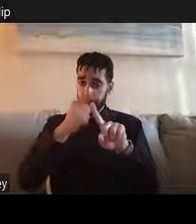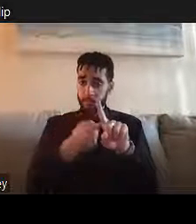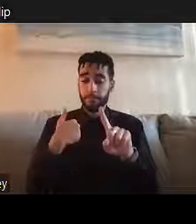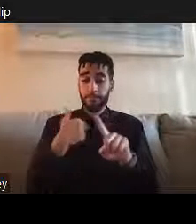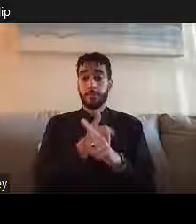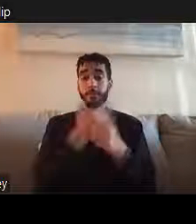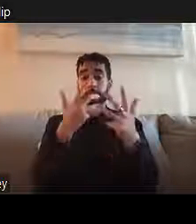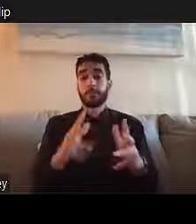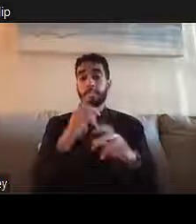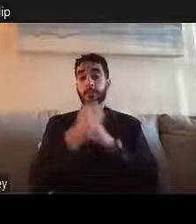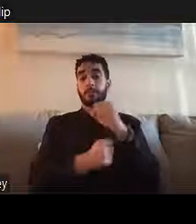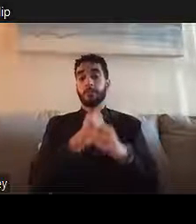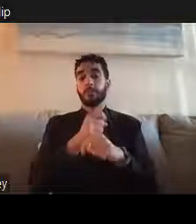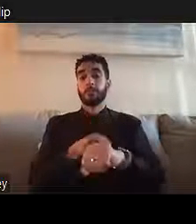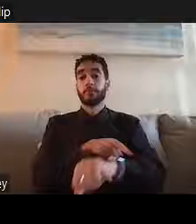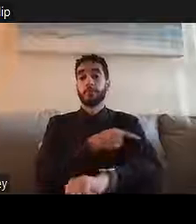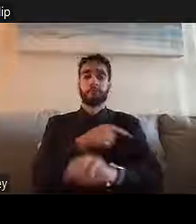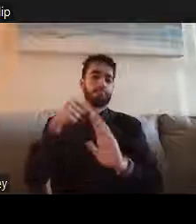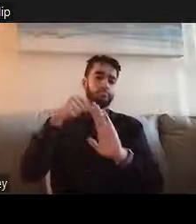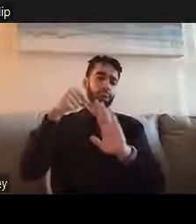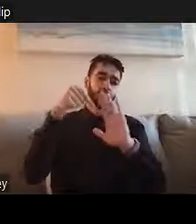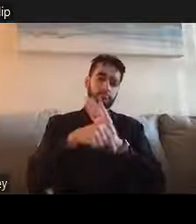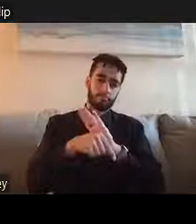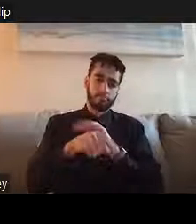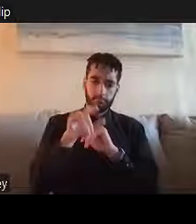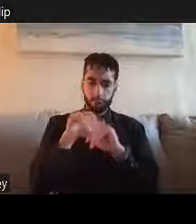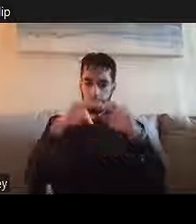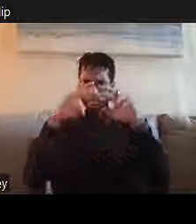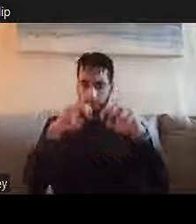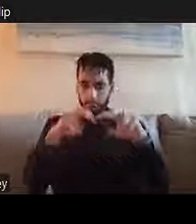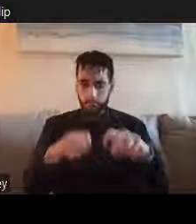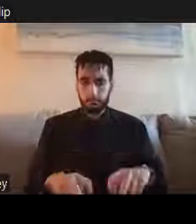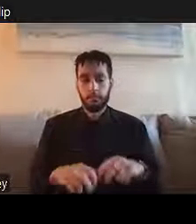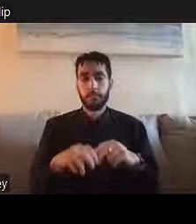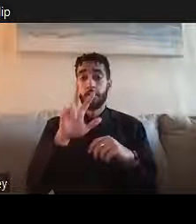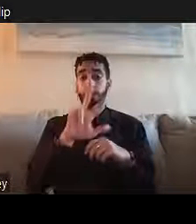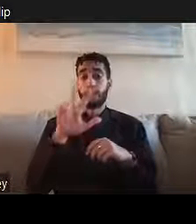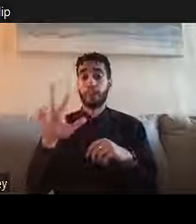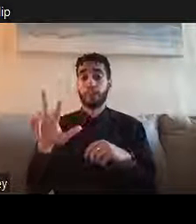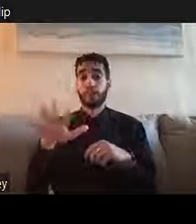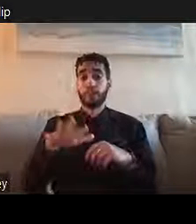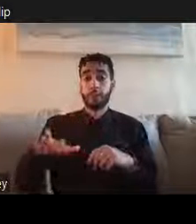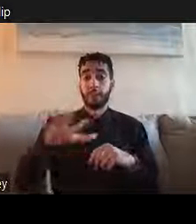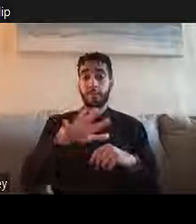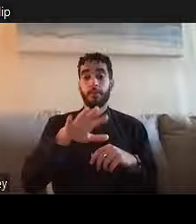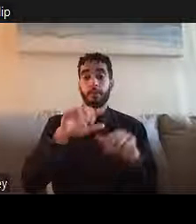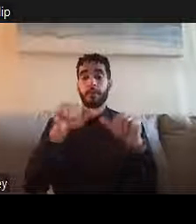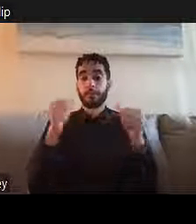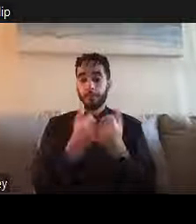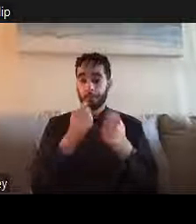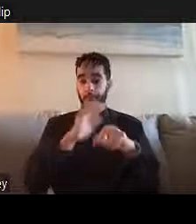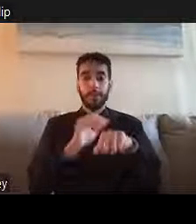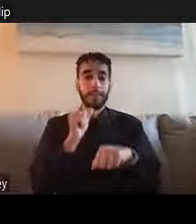year-long deep dive and examination of our 33 area agencies on aging, our